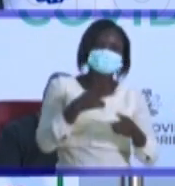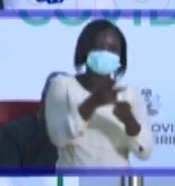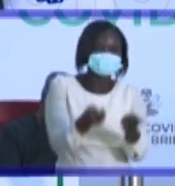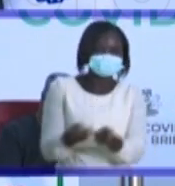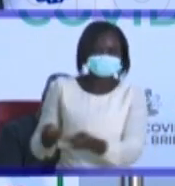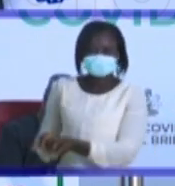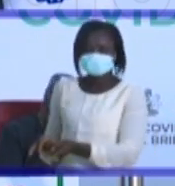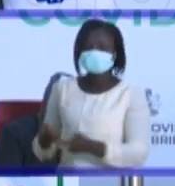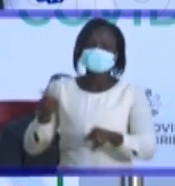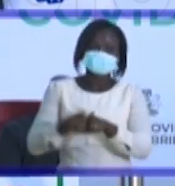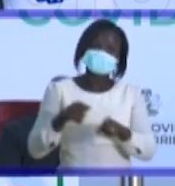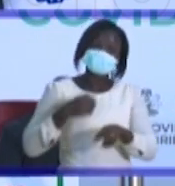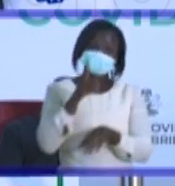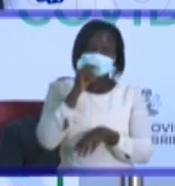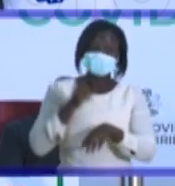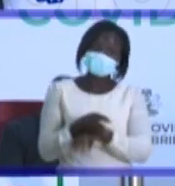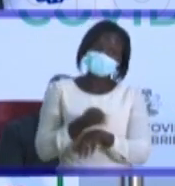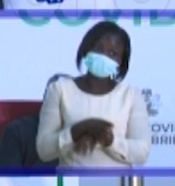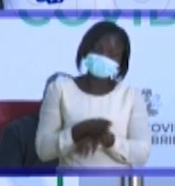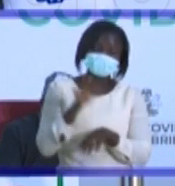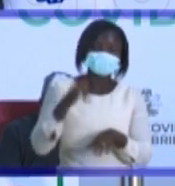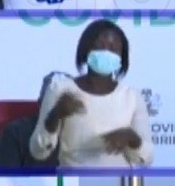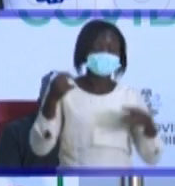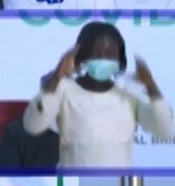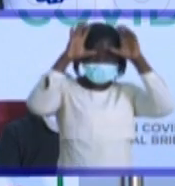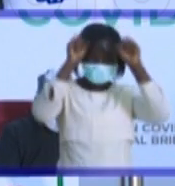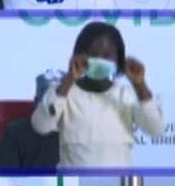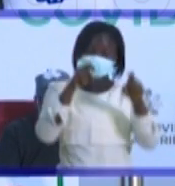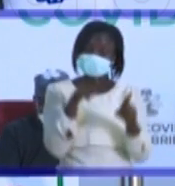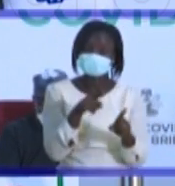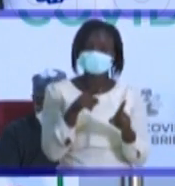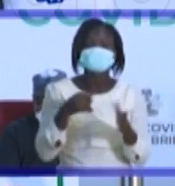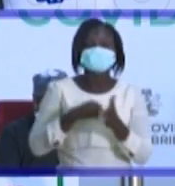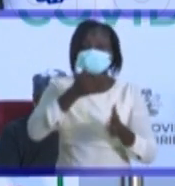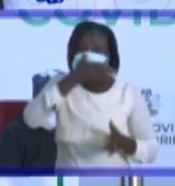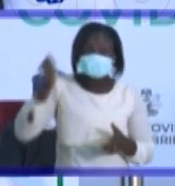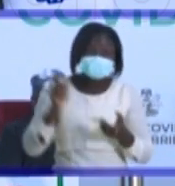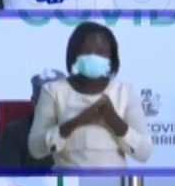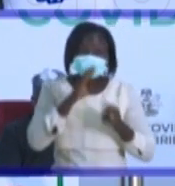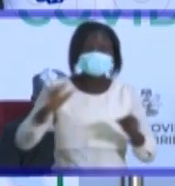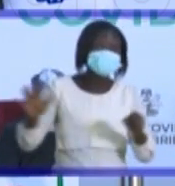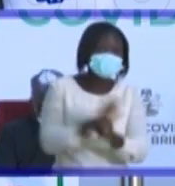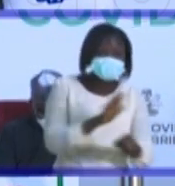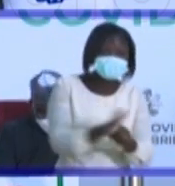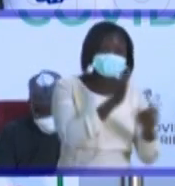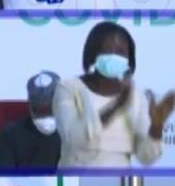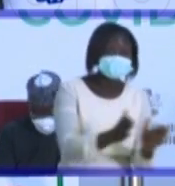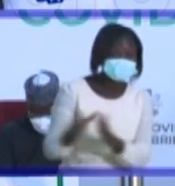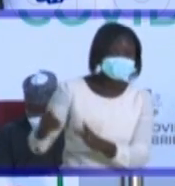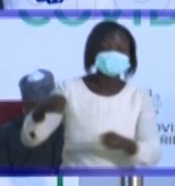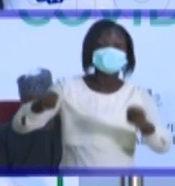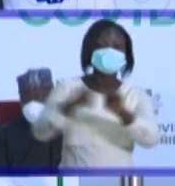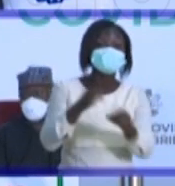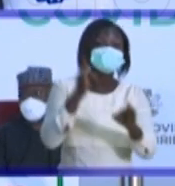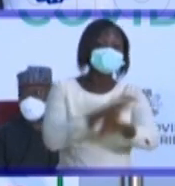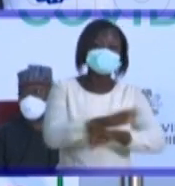As we have been advised by His Excellency the President, it is best to be fully prepared, even if we don't